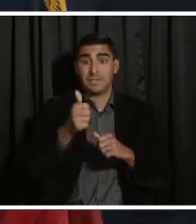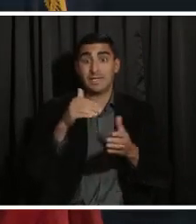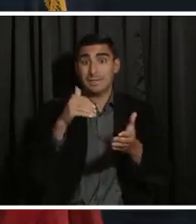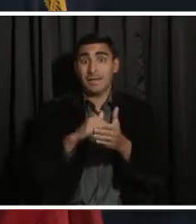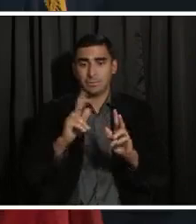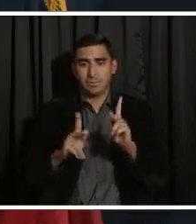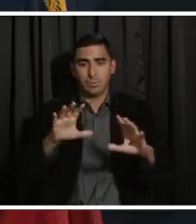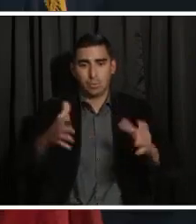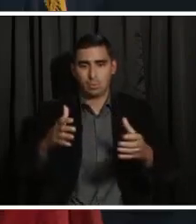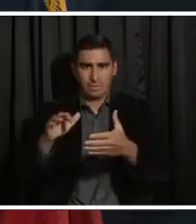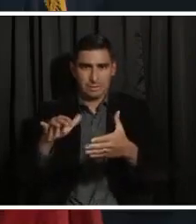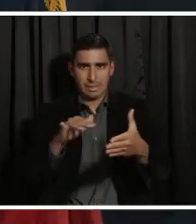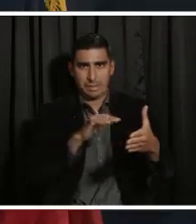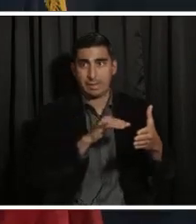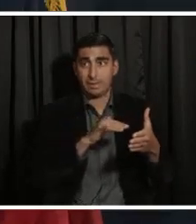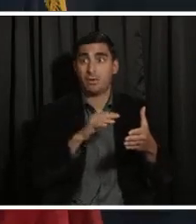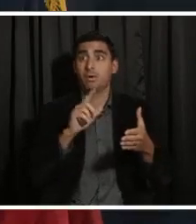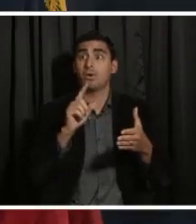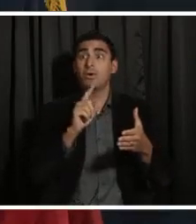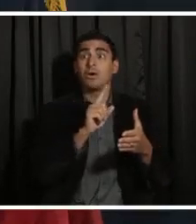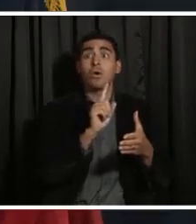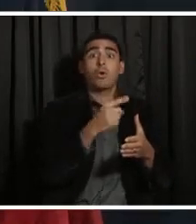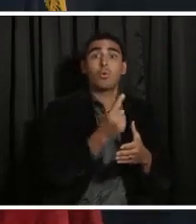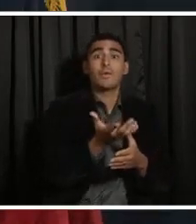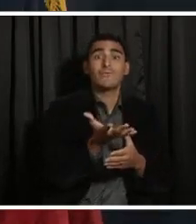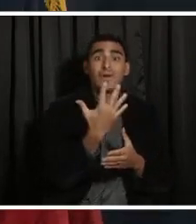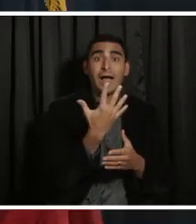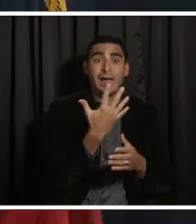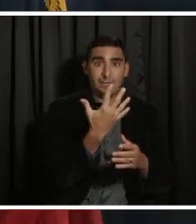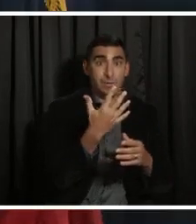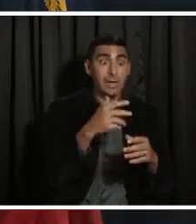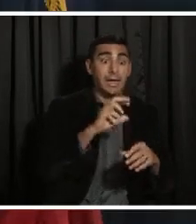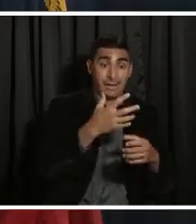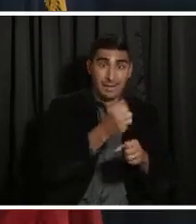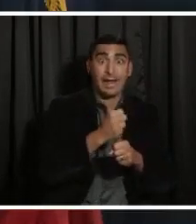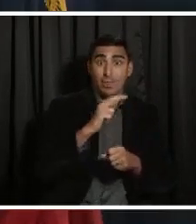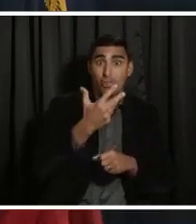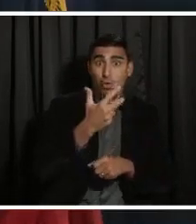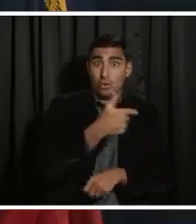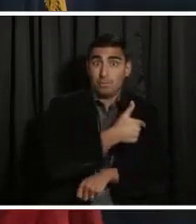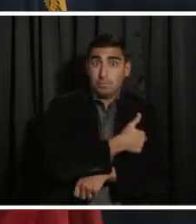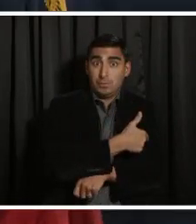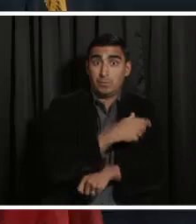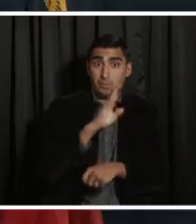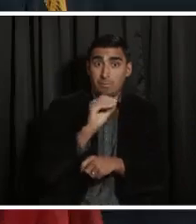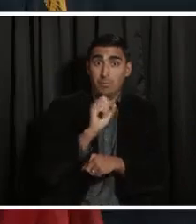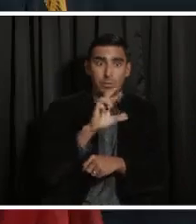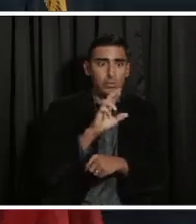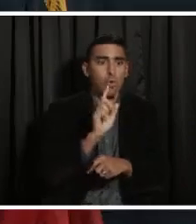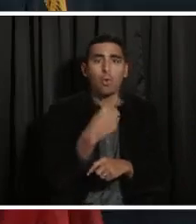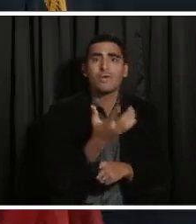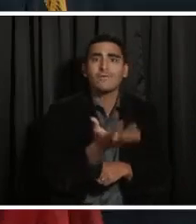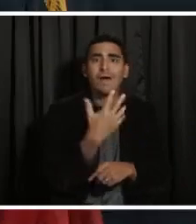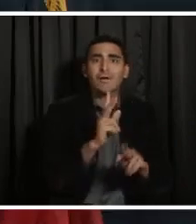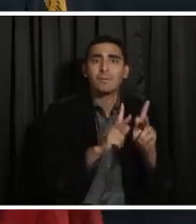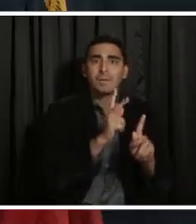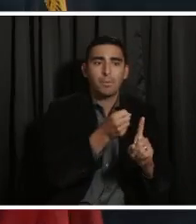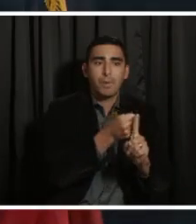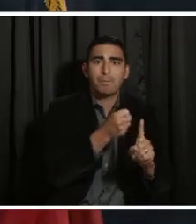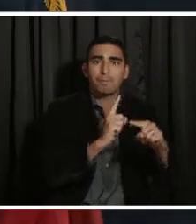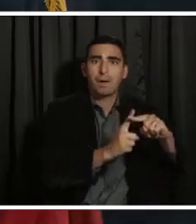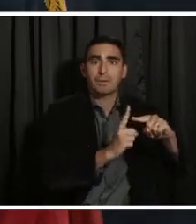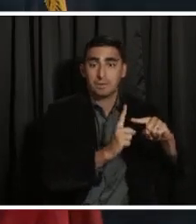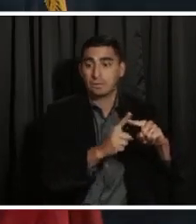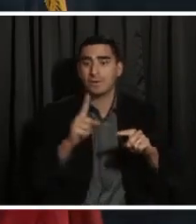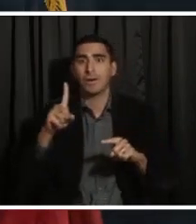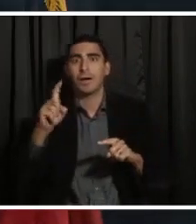participants, only 5 cases of COVID for people who got their booster, and 109 for people who didn't. So